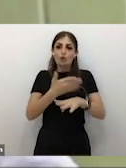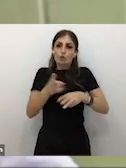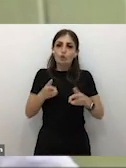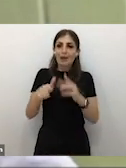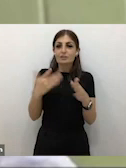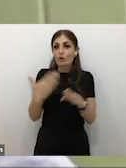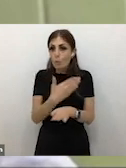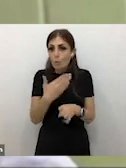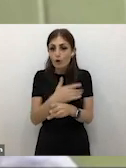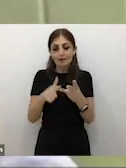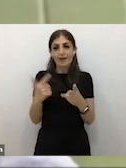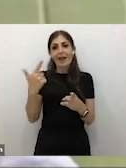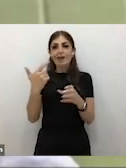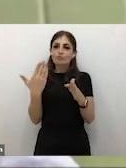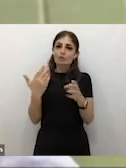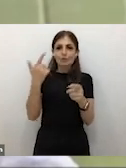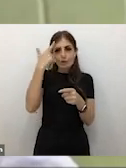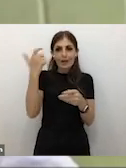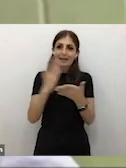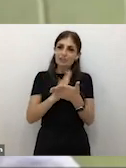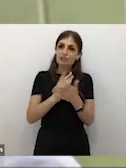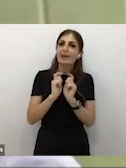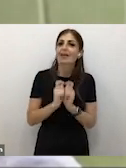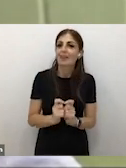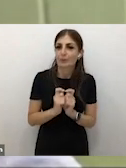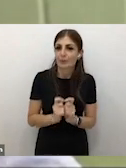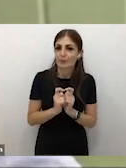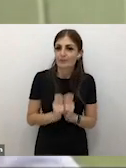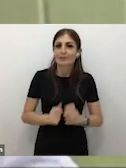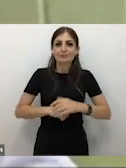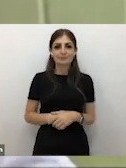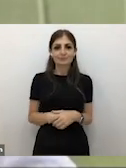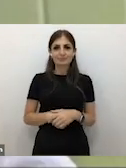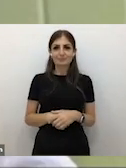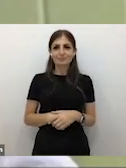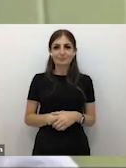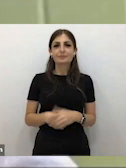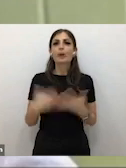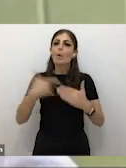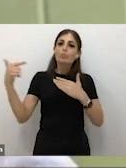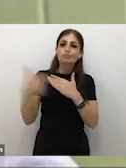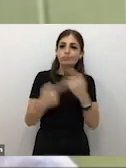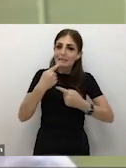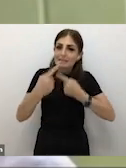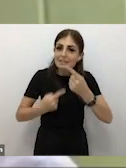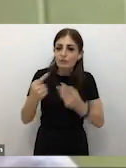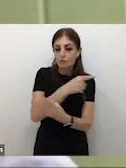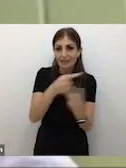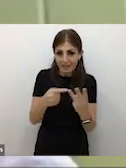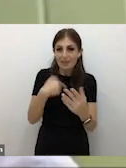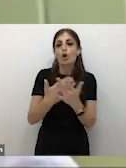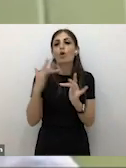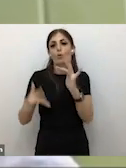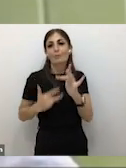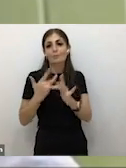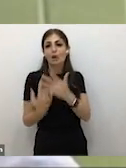working, and creating shared value. There is a longer description of each of those themes on the opportunity